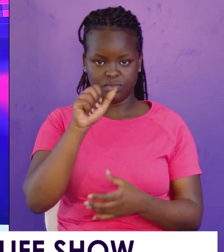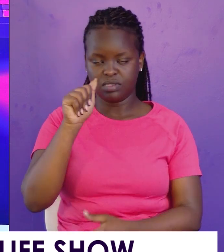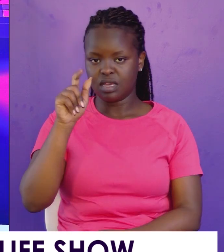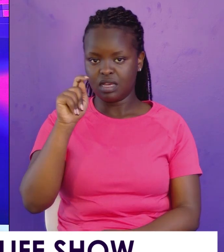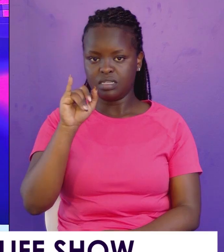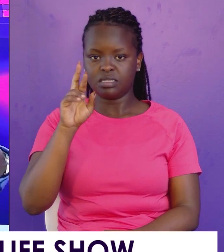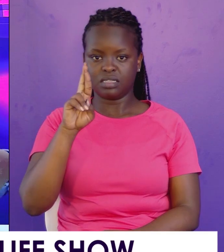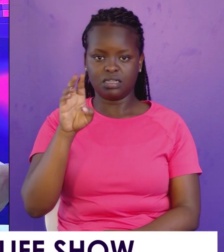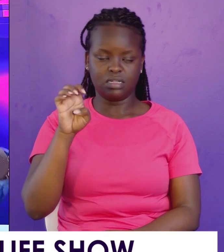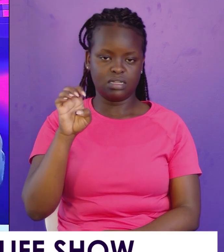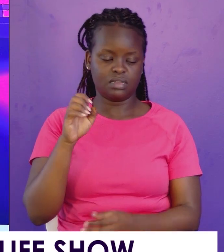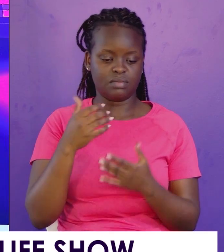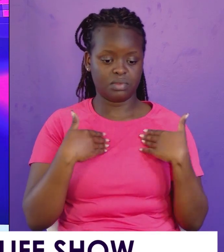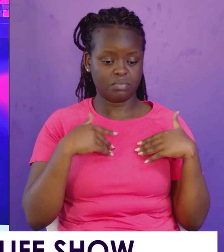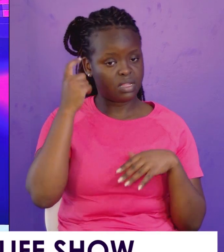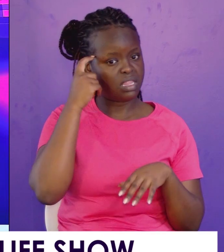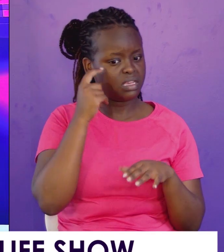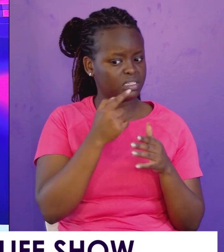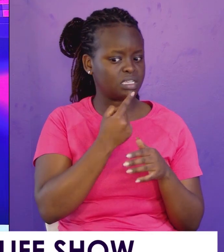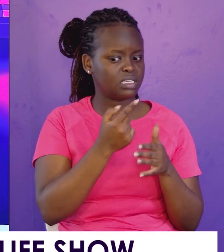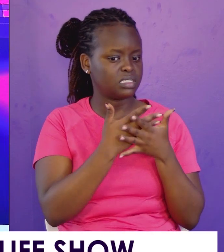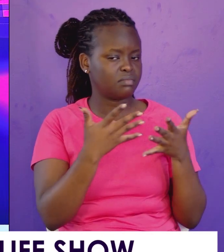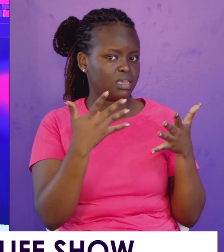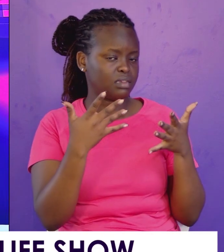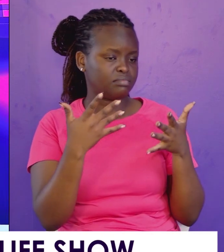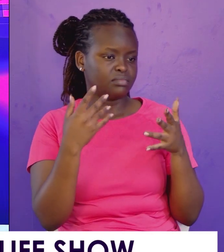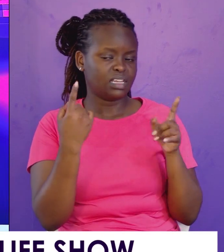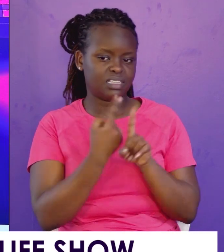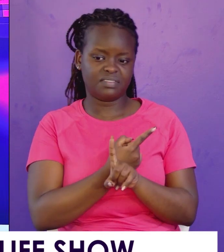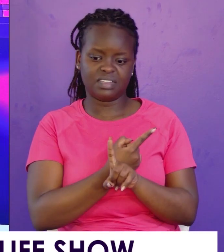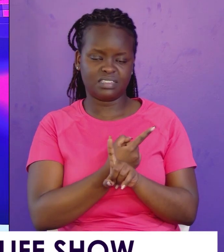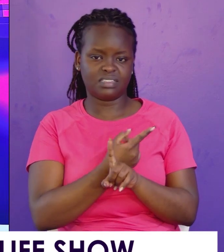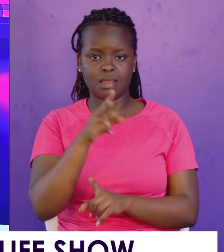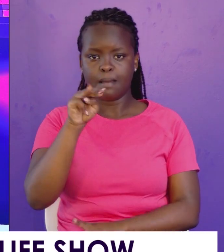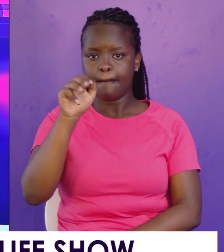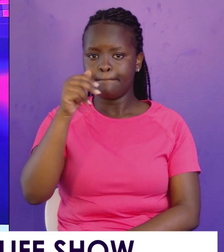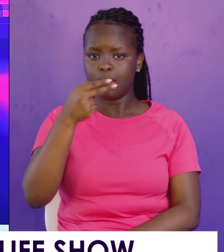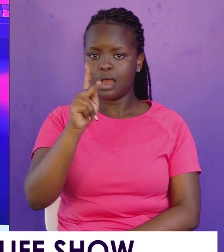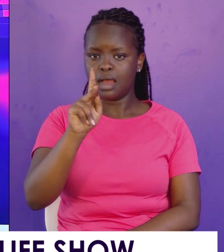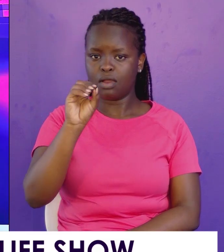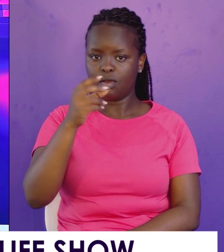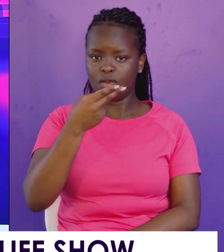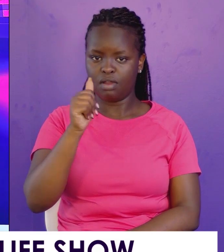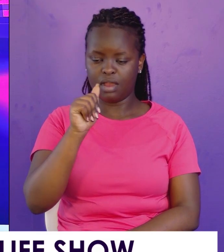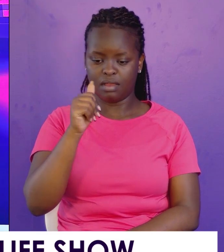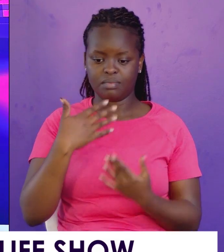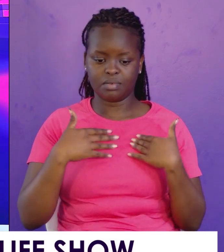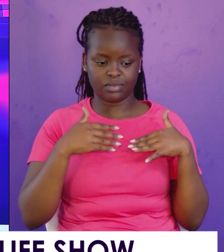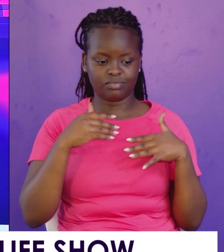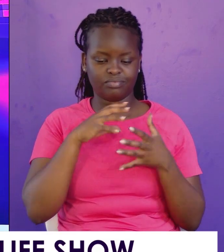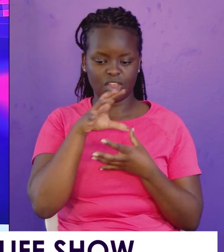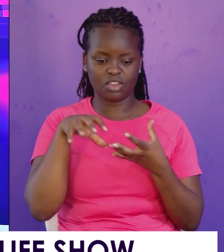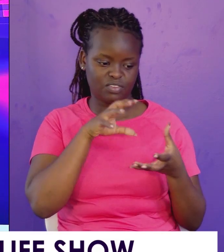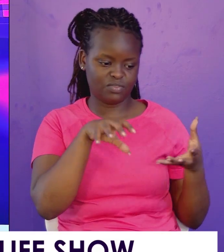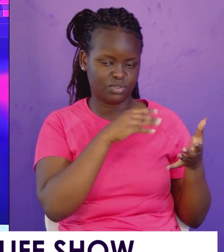People think you're saying something different. Okay. Komcheshi Makoha is a very serious satirist, but people may confuse some of the messages he's